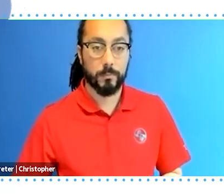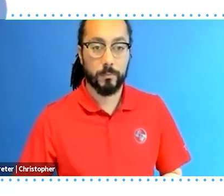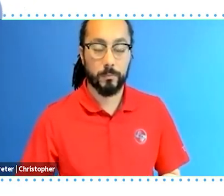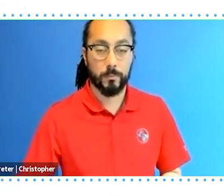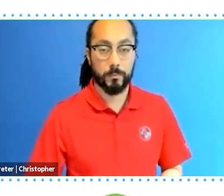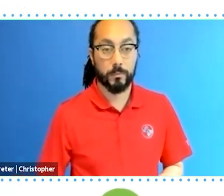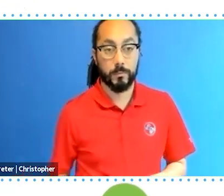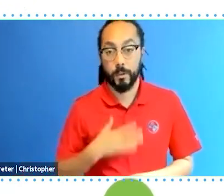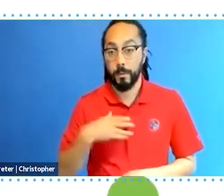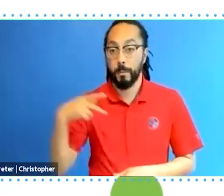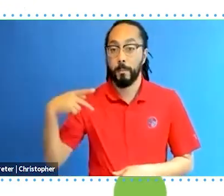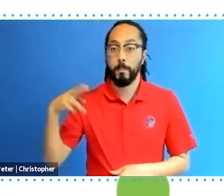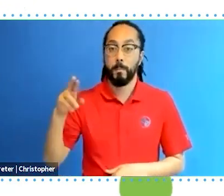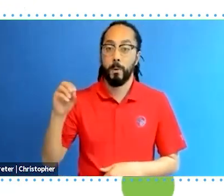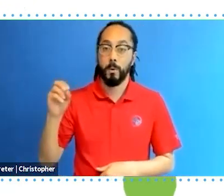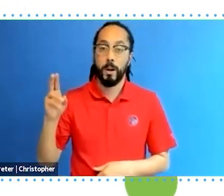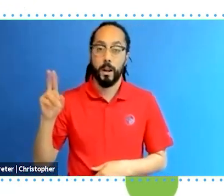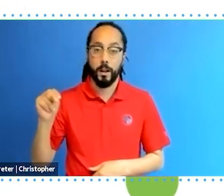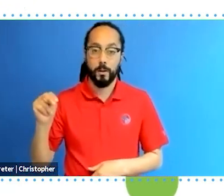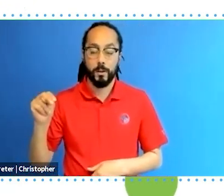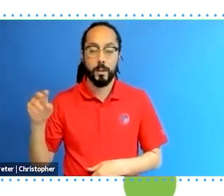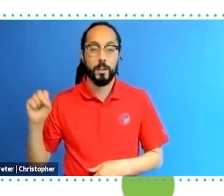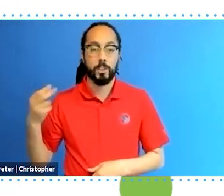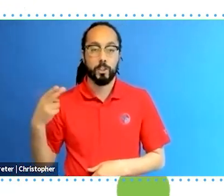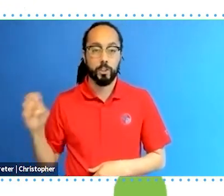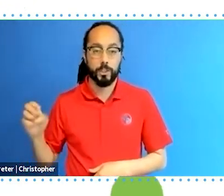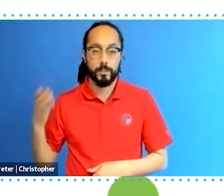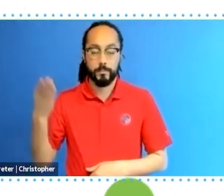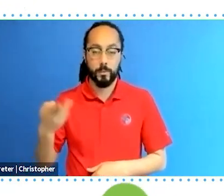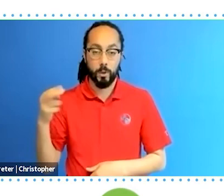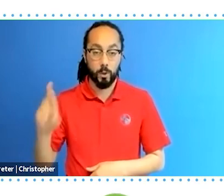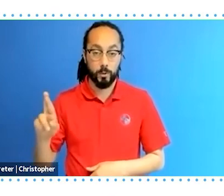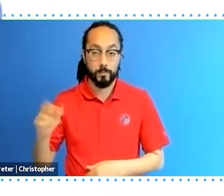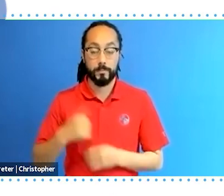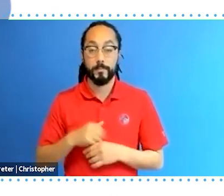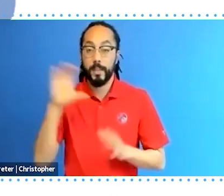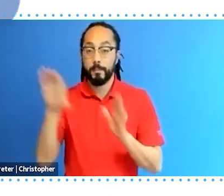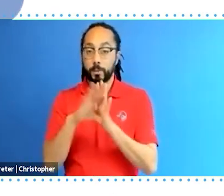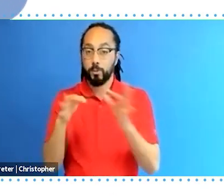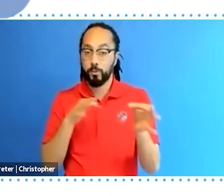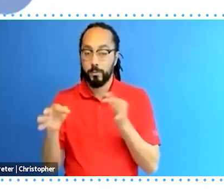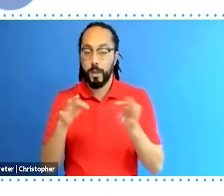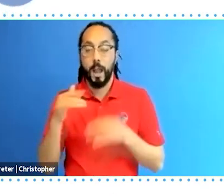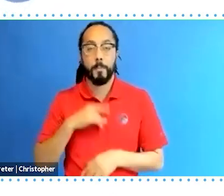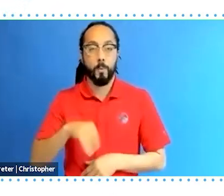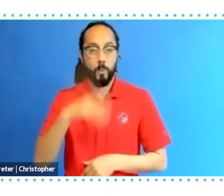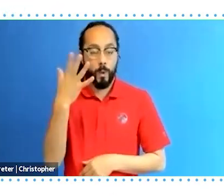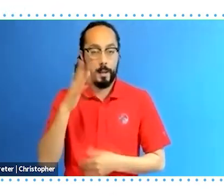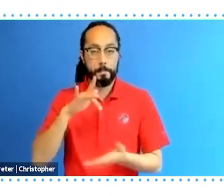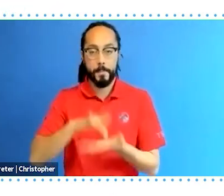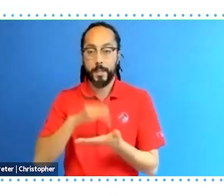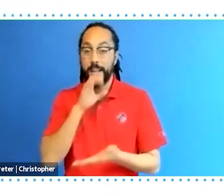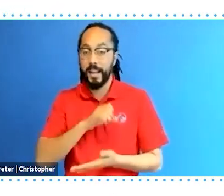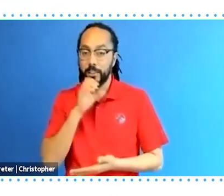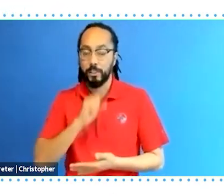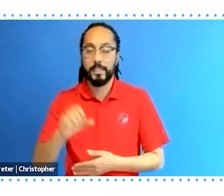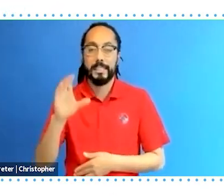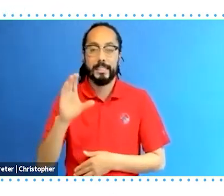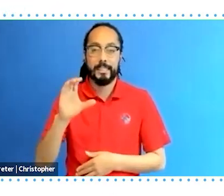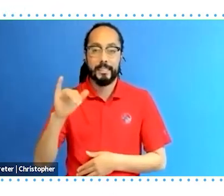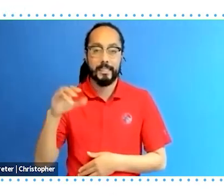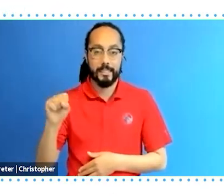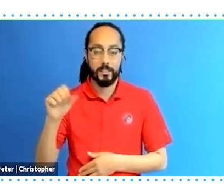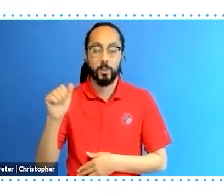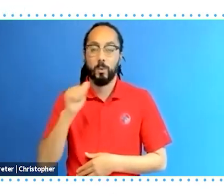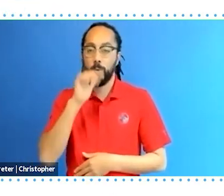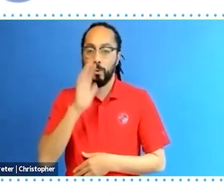her. And for an image description for myself, I'm a white middle-aged cis woman in my 50s with